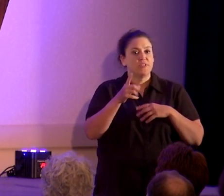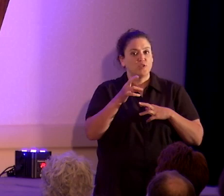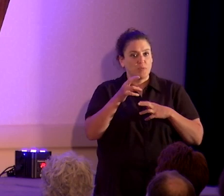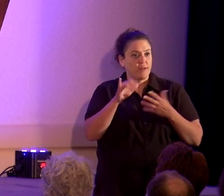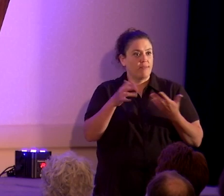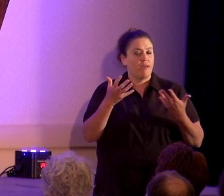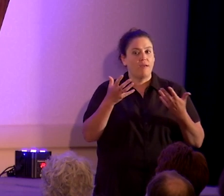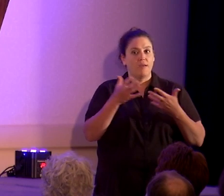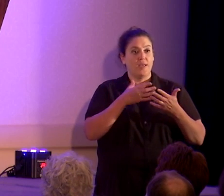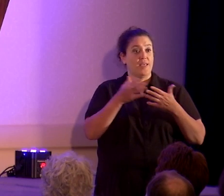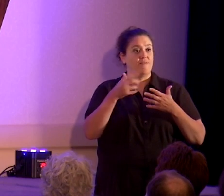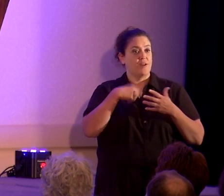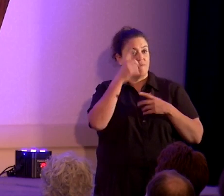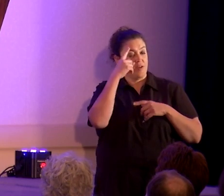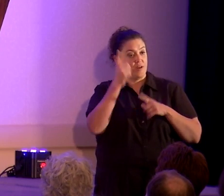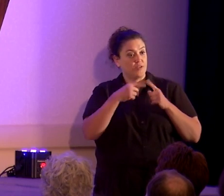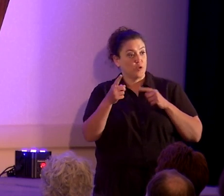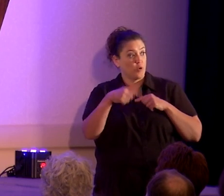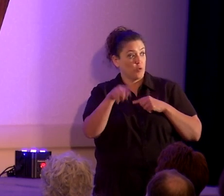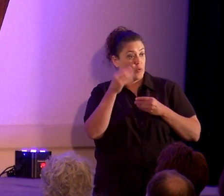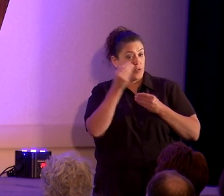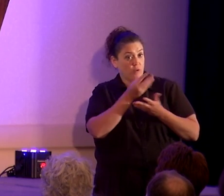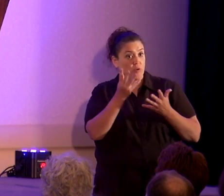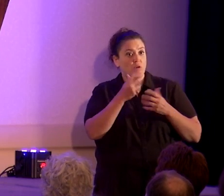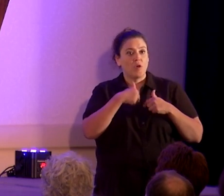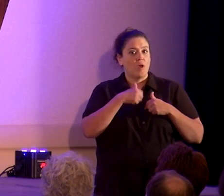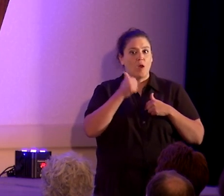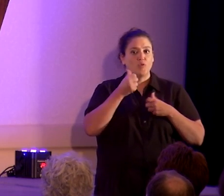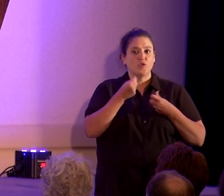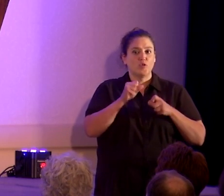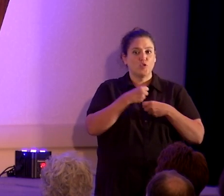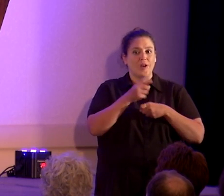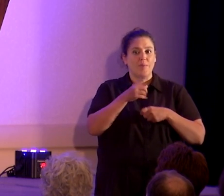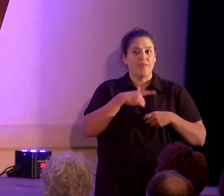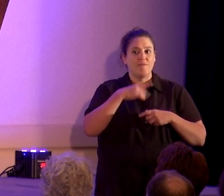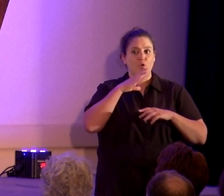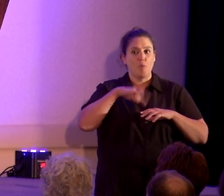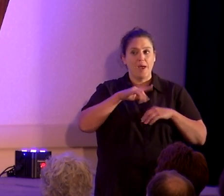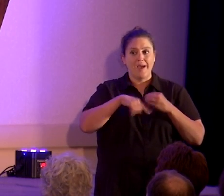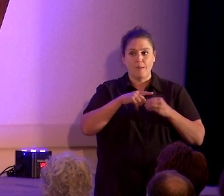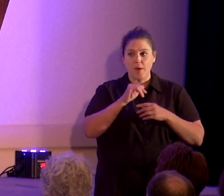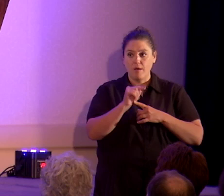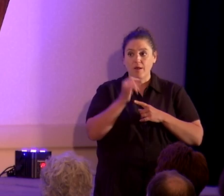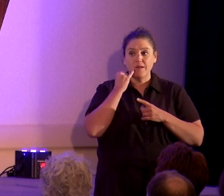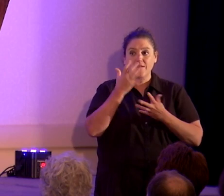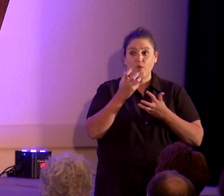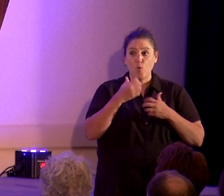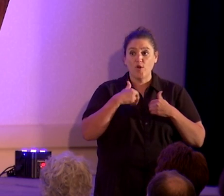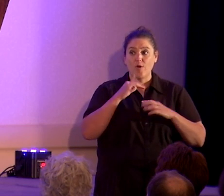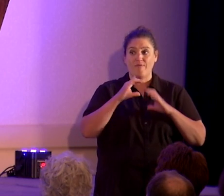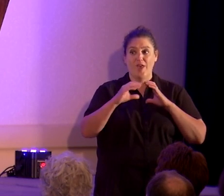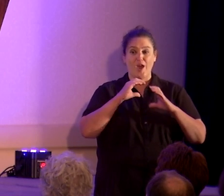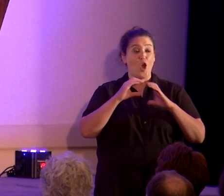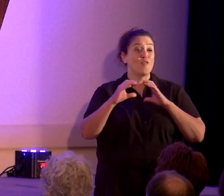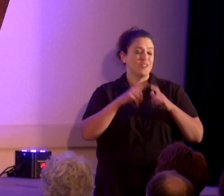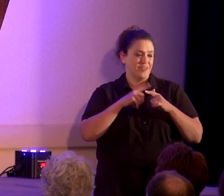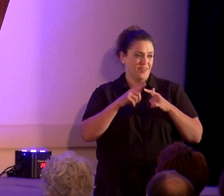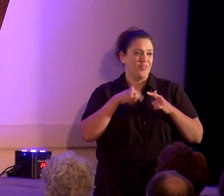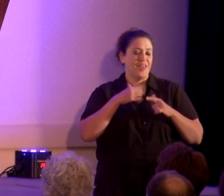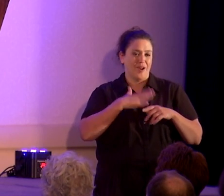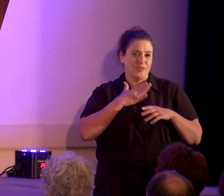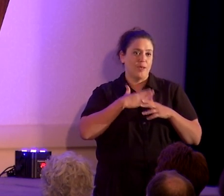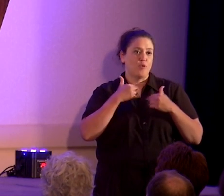you know, even if I didn't agree with what they were saying, I wasn't going to try to make them feel bad about it. And if they wanted to have that conversation, I was more than happy to have